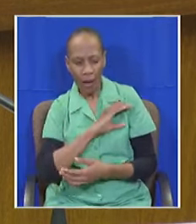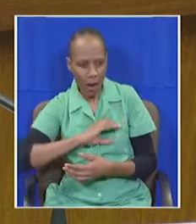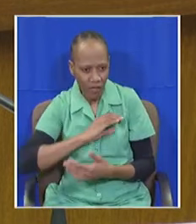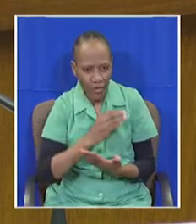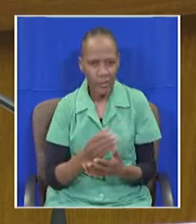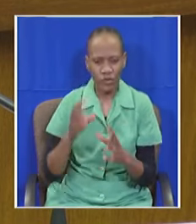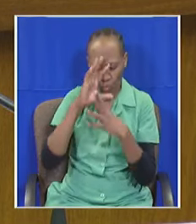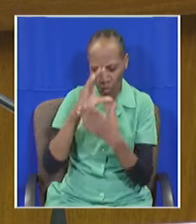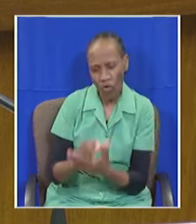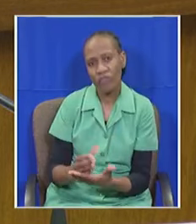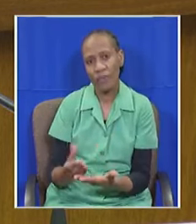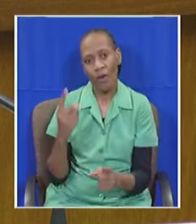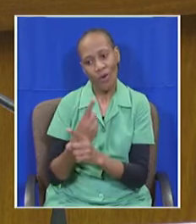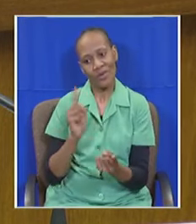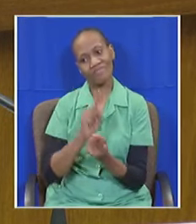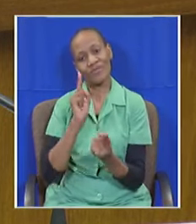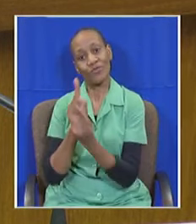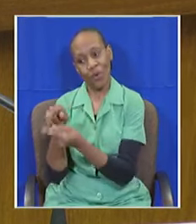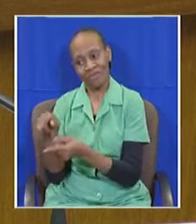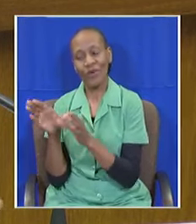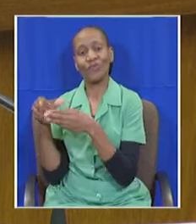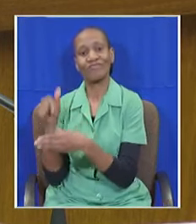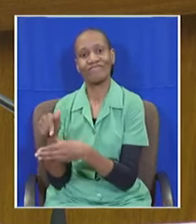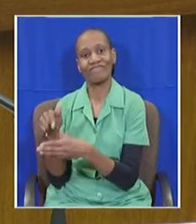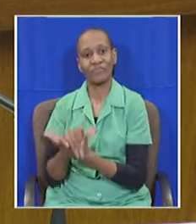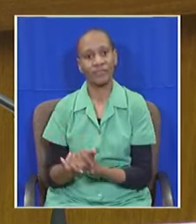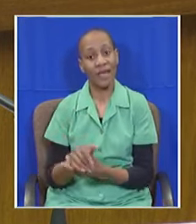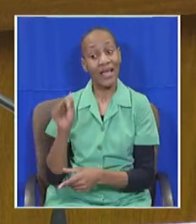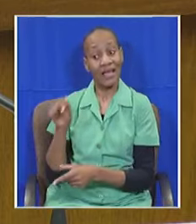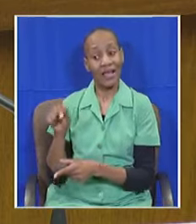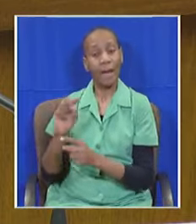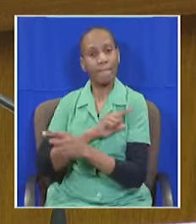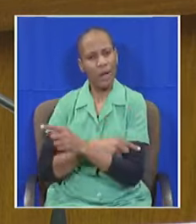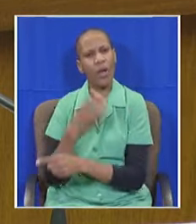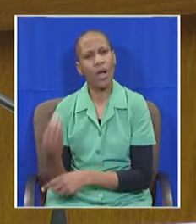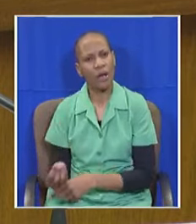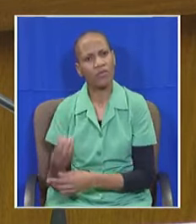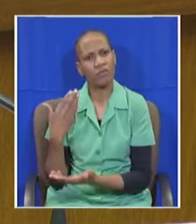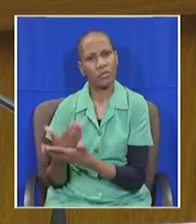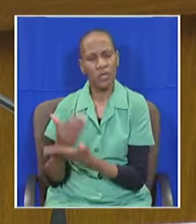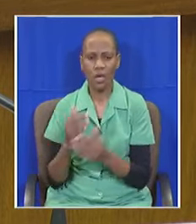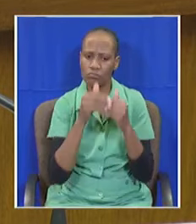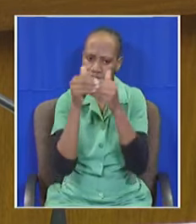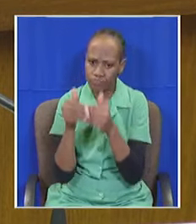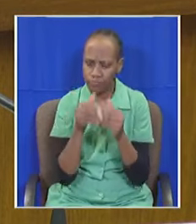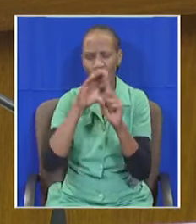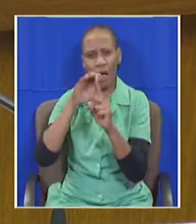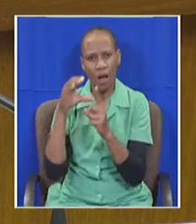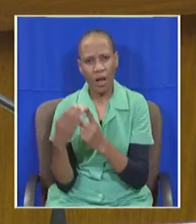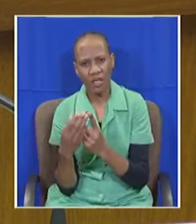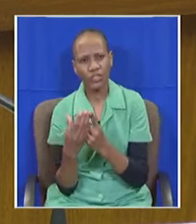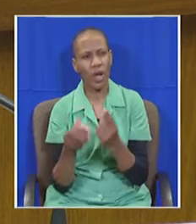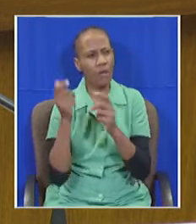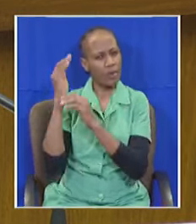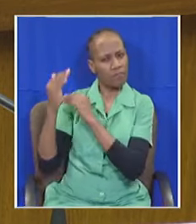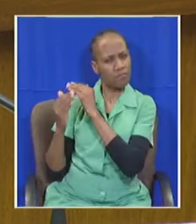reassurance. It is in traditional leadership which we vest the power to serve as custodians of our cultural and